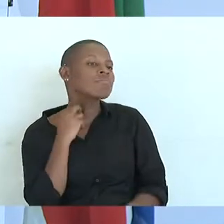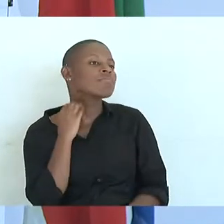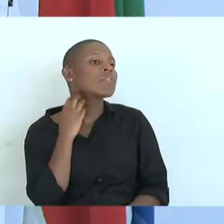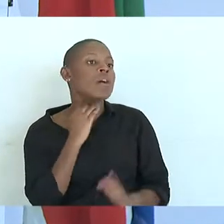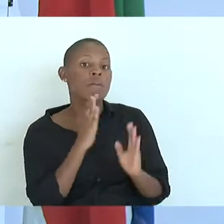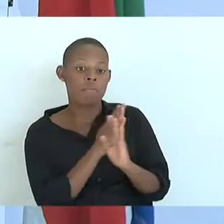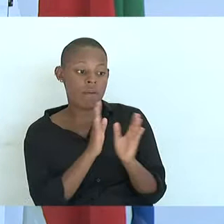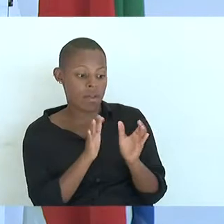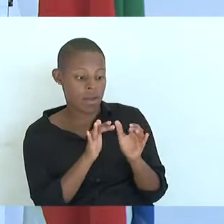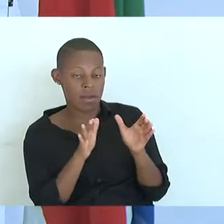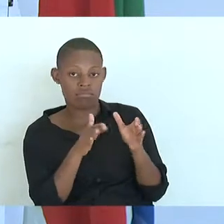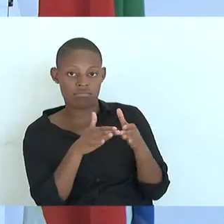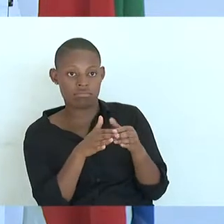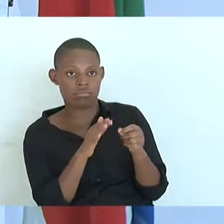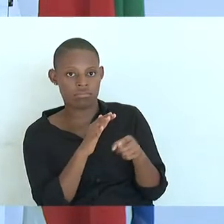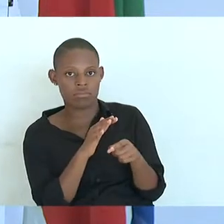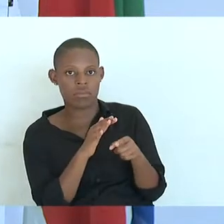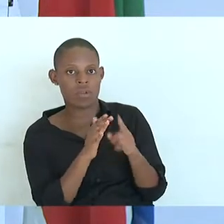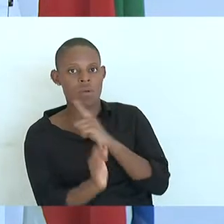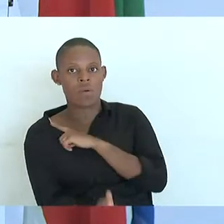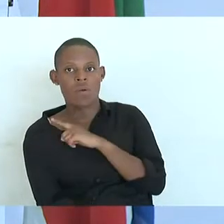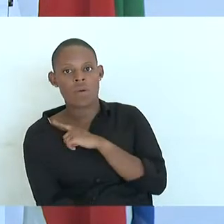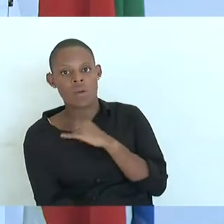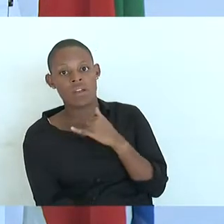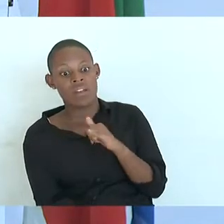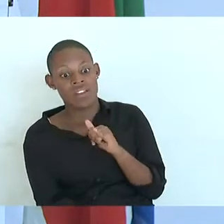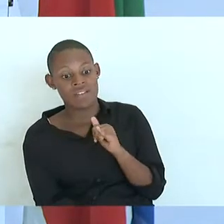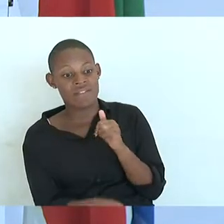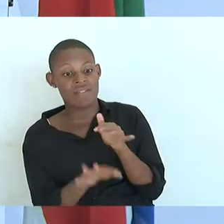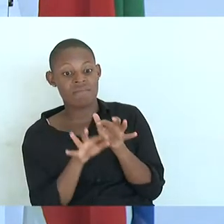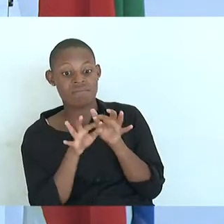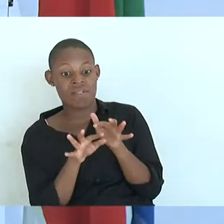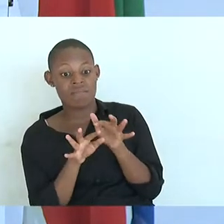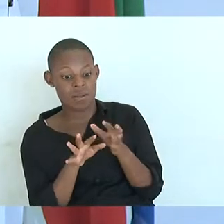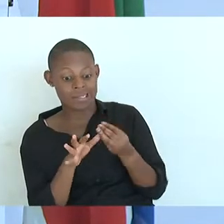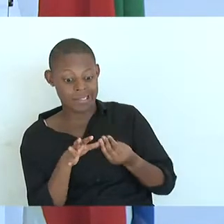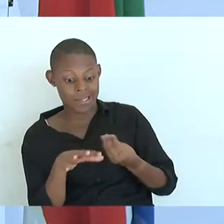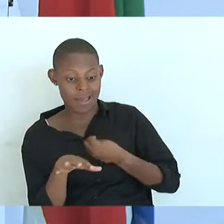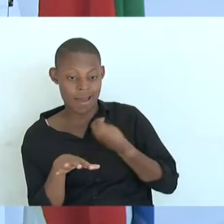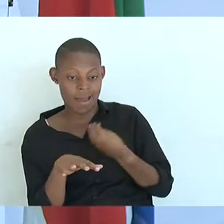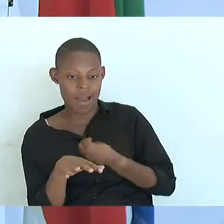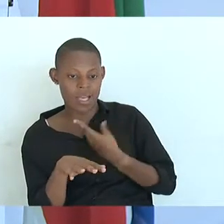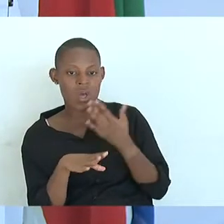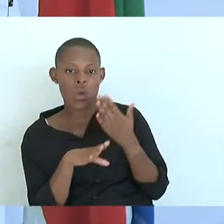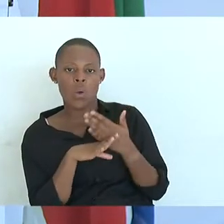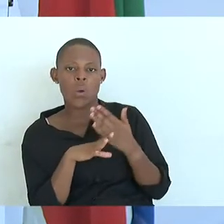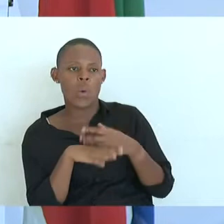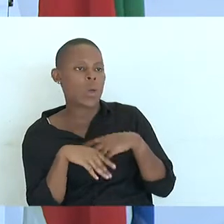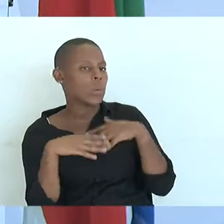Because human beings who are unemployed, young people who are unemployed,